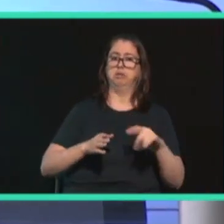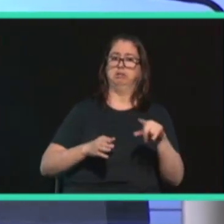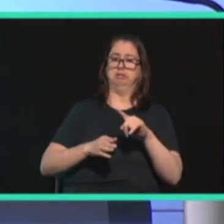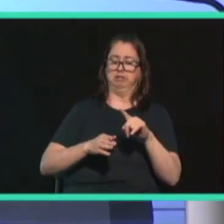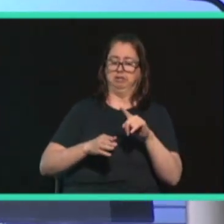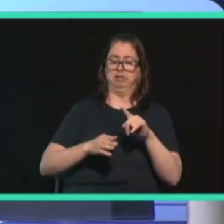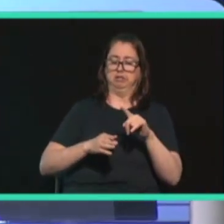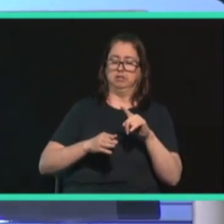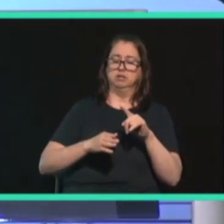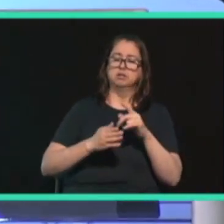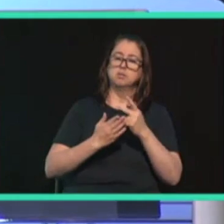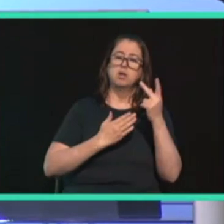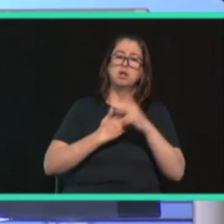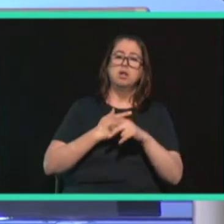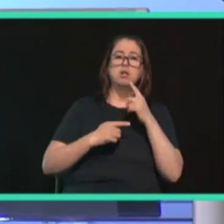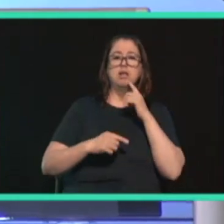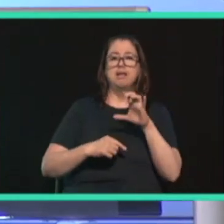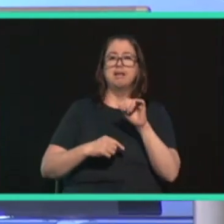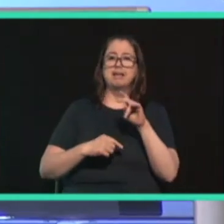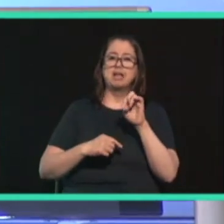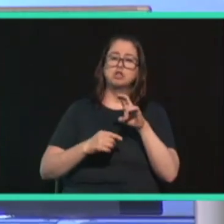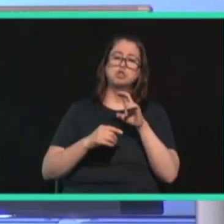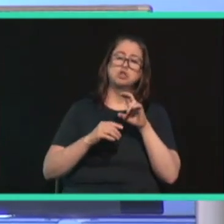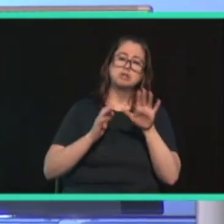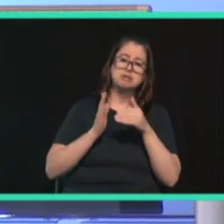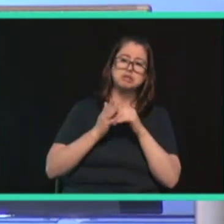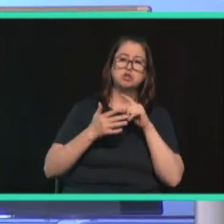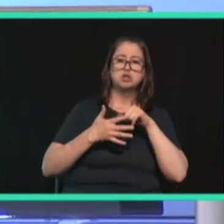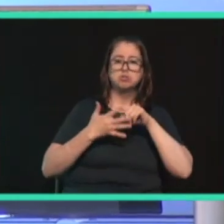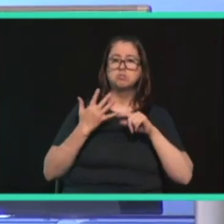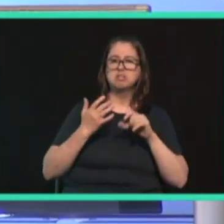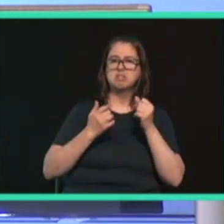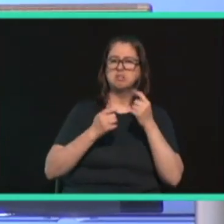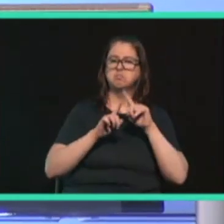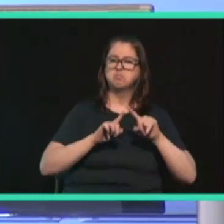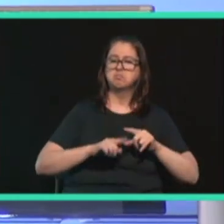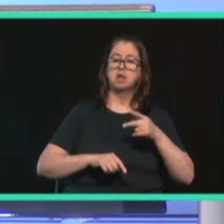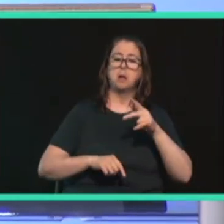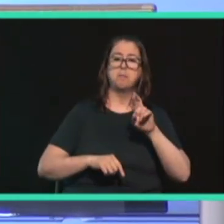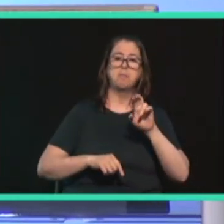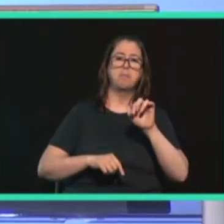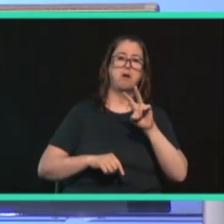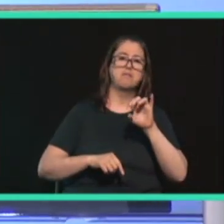Anderson Cancer Centre, Cummins Diesel and Providence Healthcare.